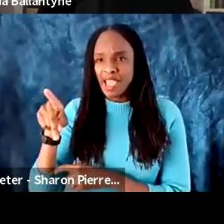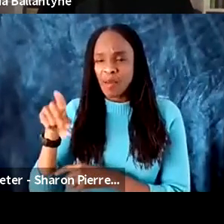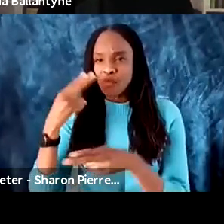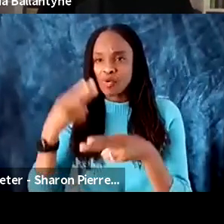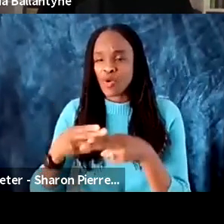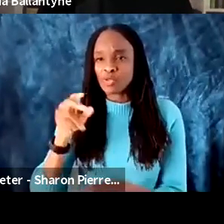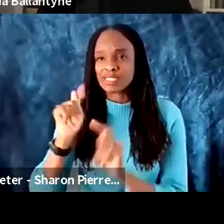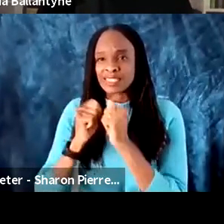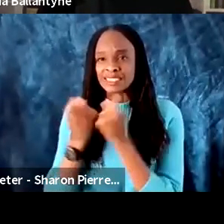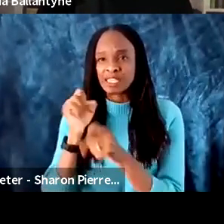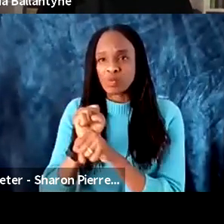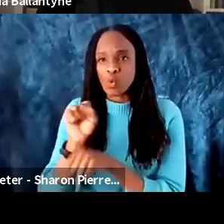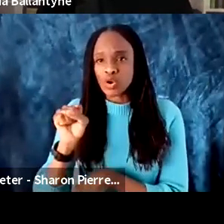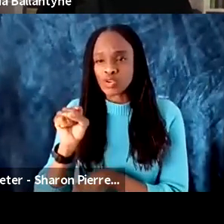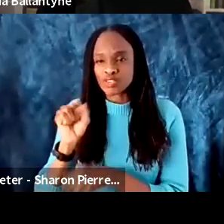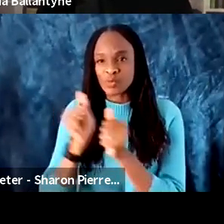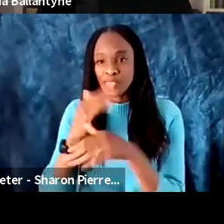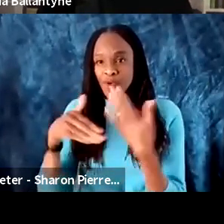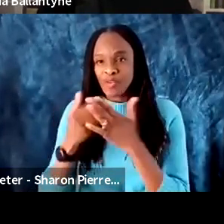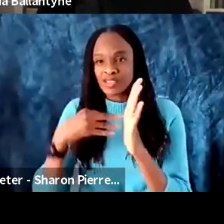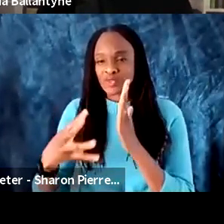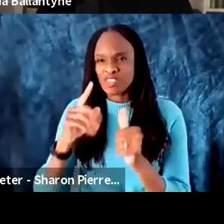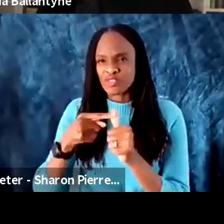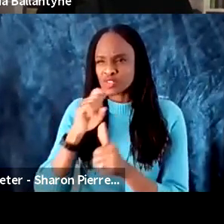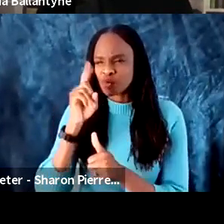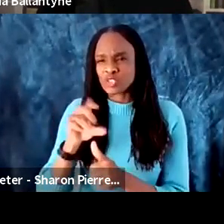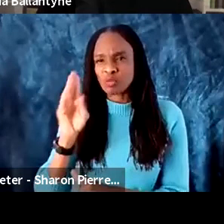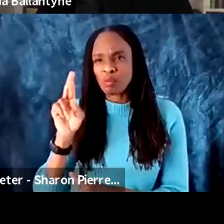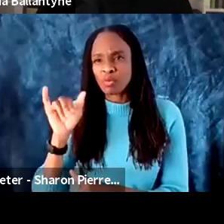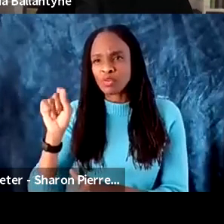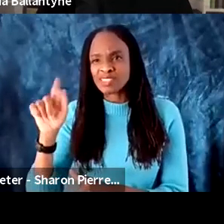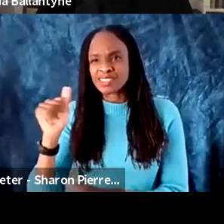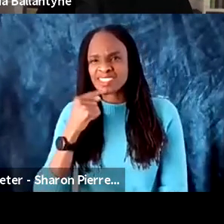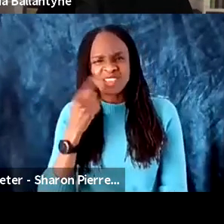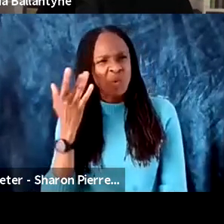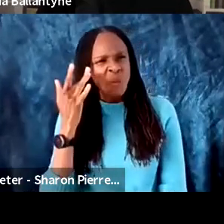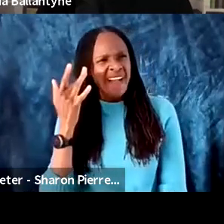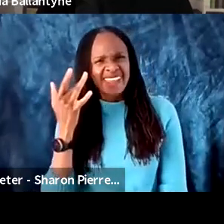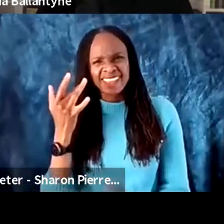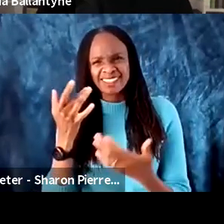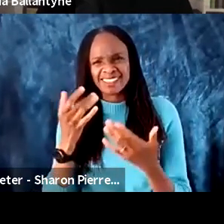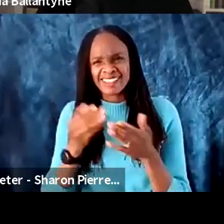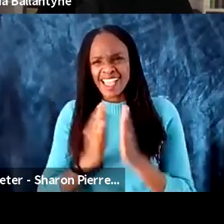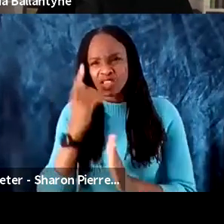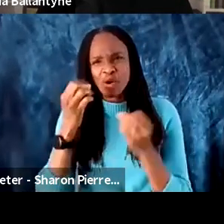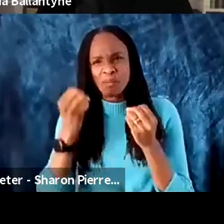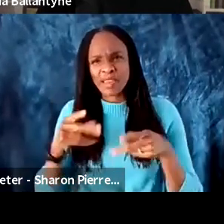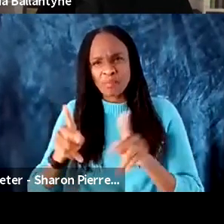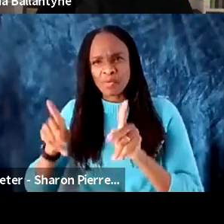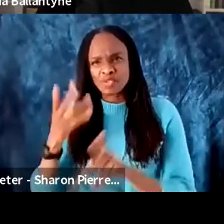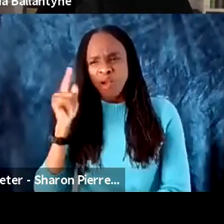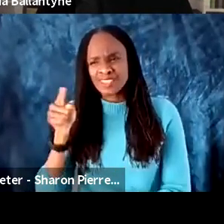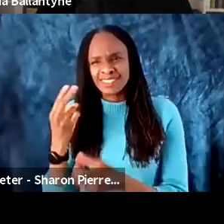all their scheduling on. And the first questions that baristas started asking were like, why is this asking for so many permissions? Why is this taking all of my data?